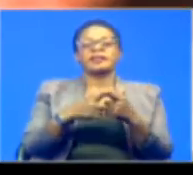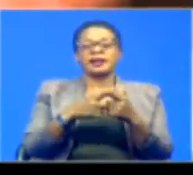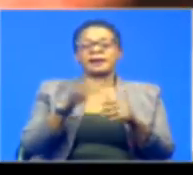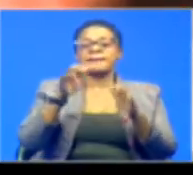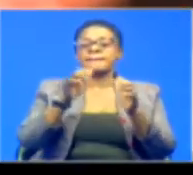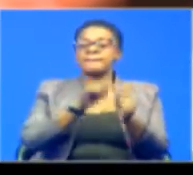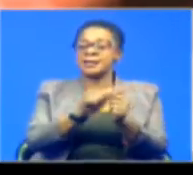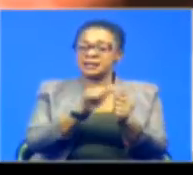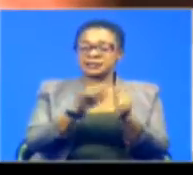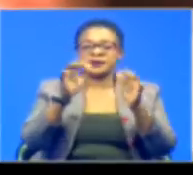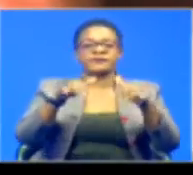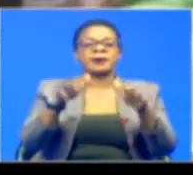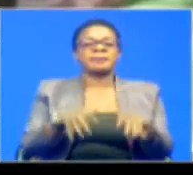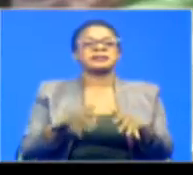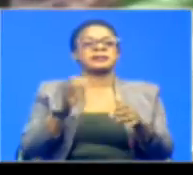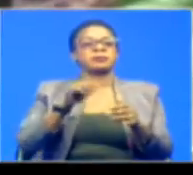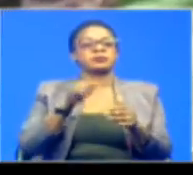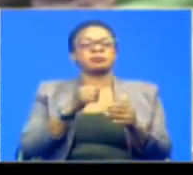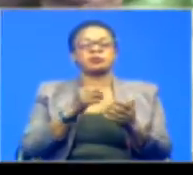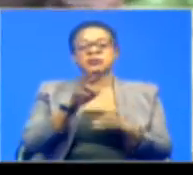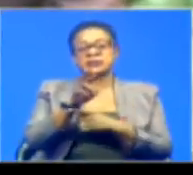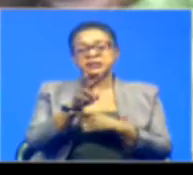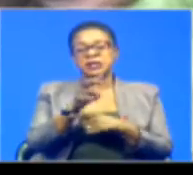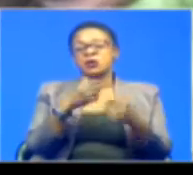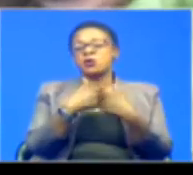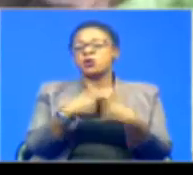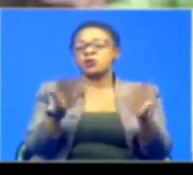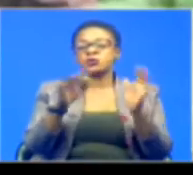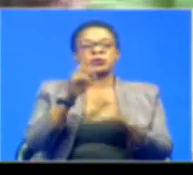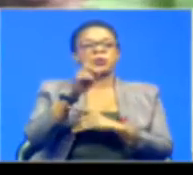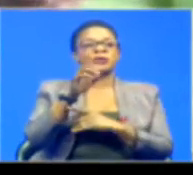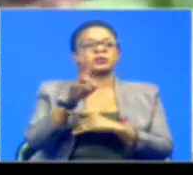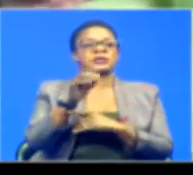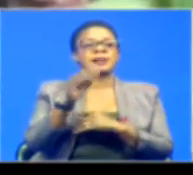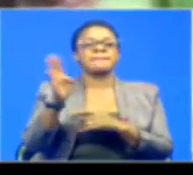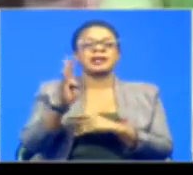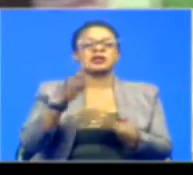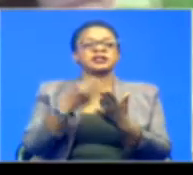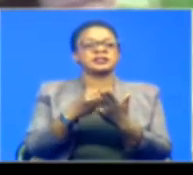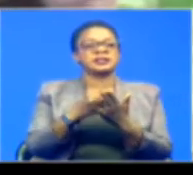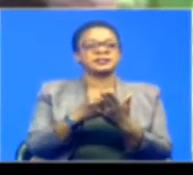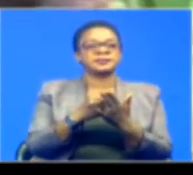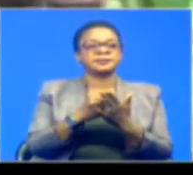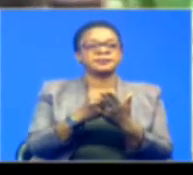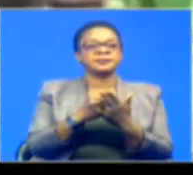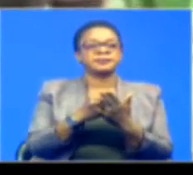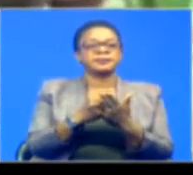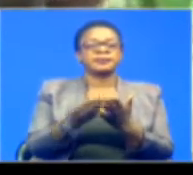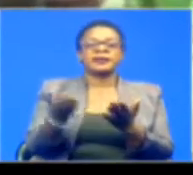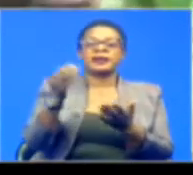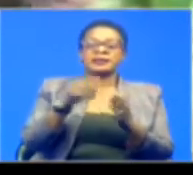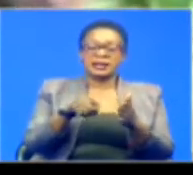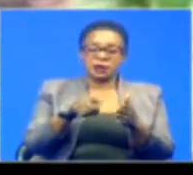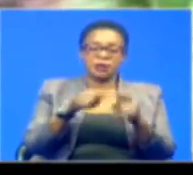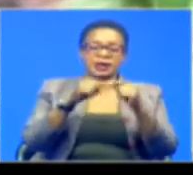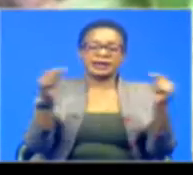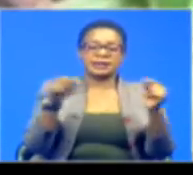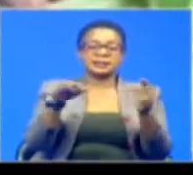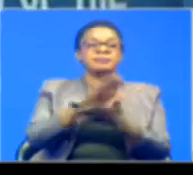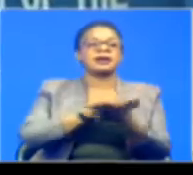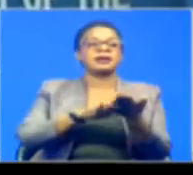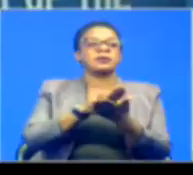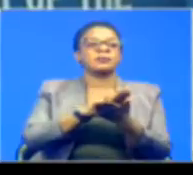Kenya could be staring at an annual loss of 120 billion shillings. It is against this background that